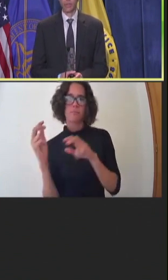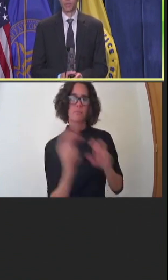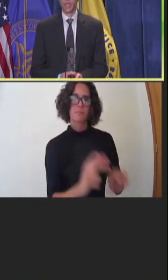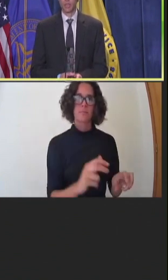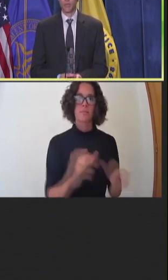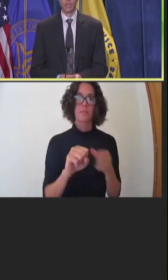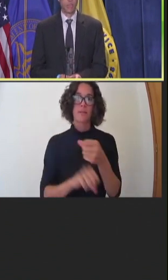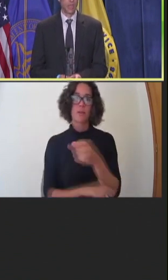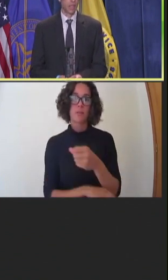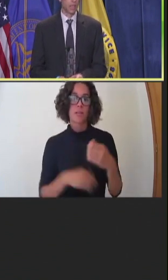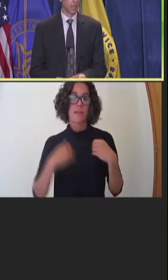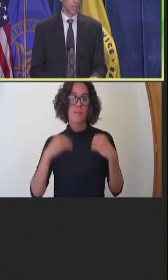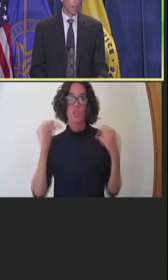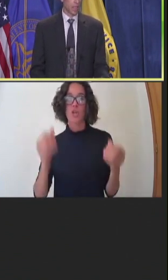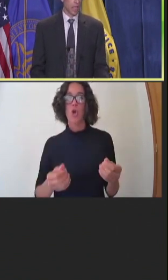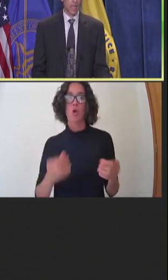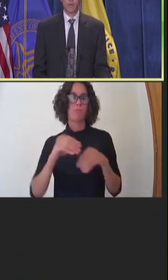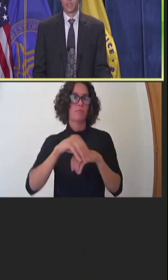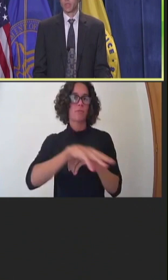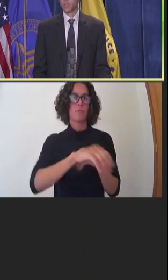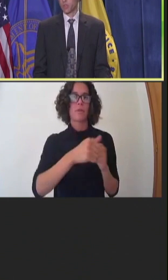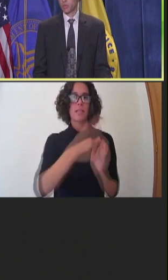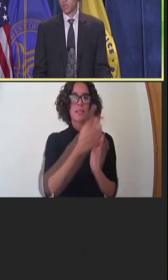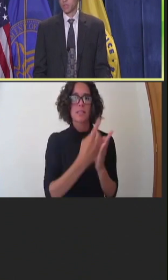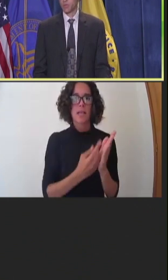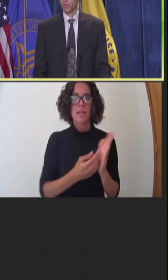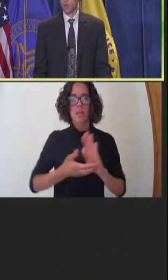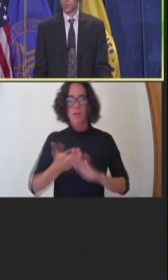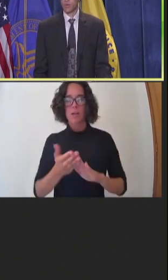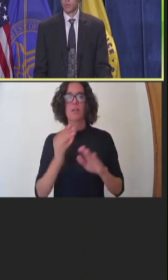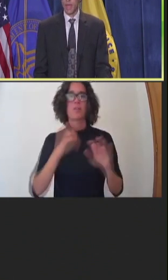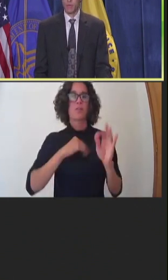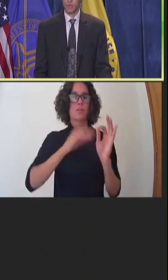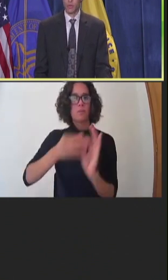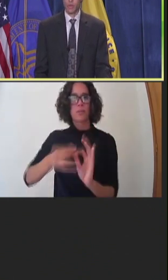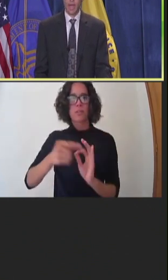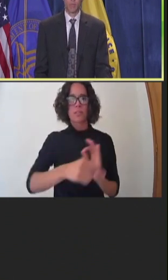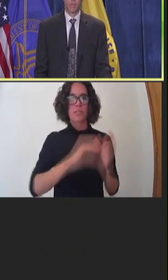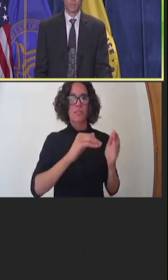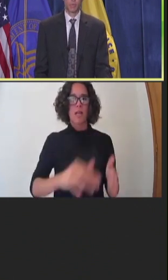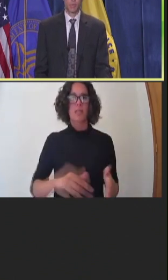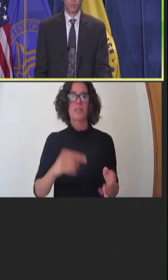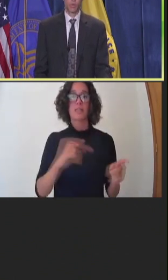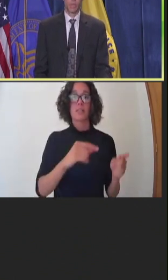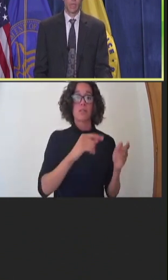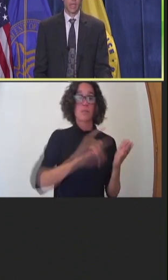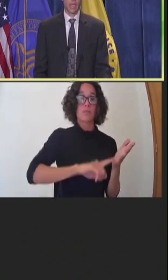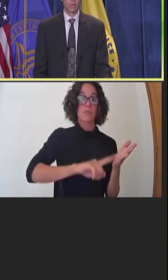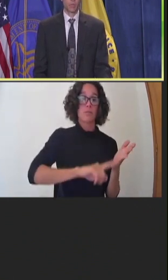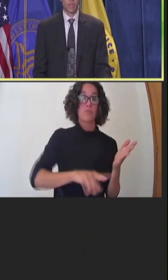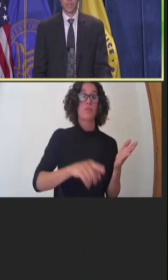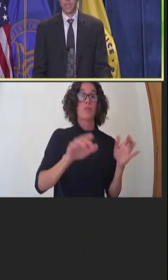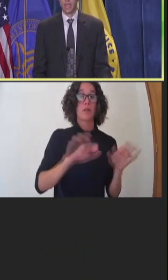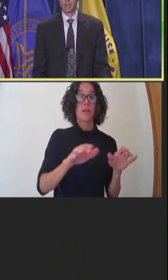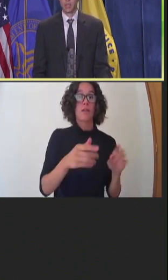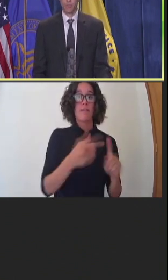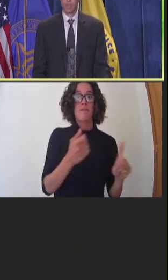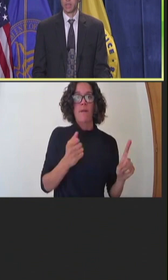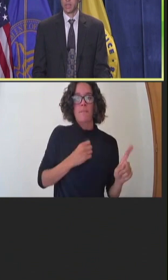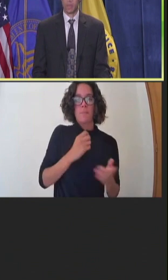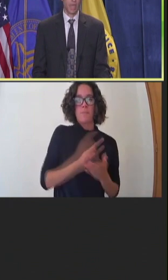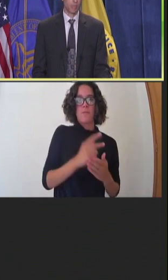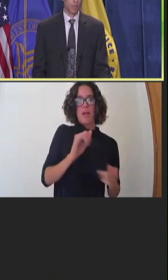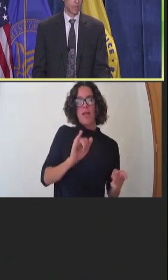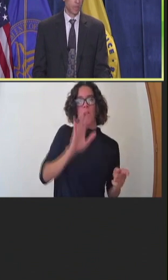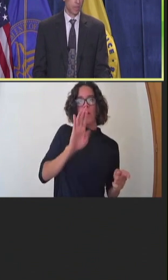or interpretation of our study, and this research was performed after IRB approval and with consent, written